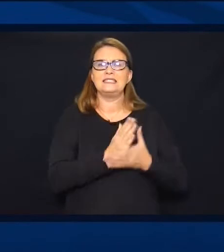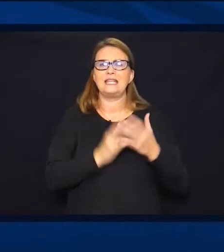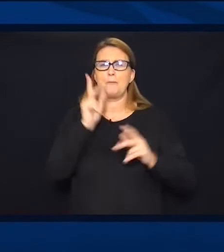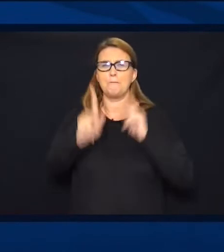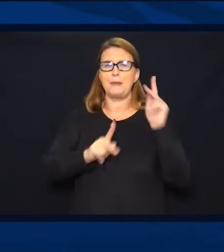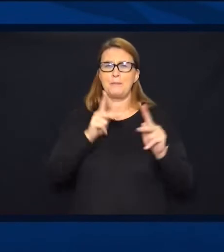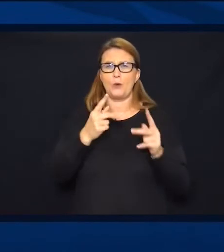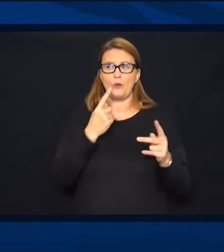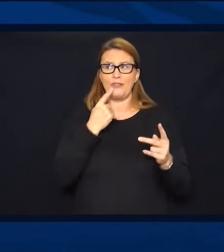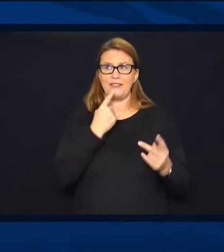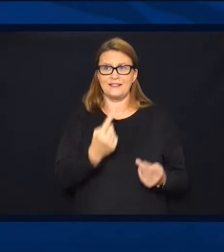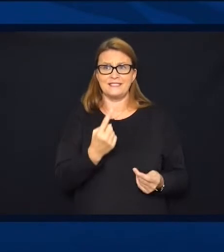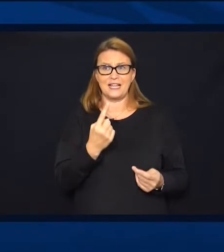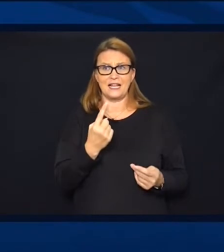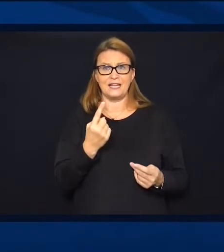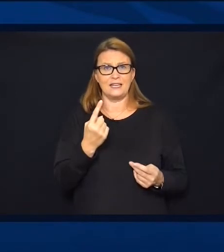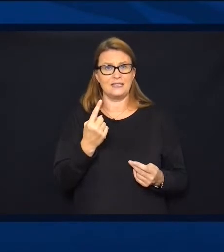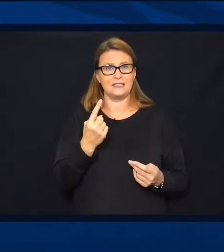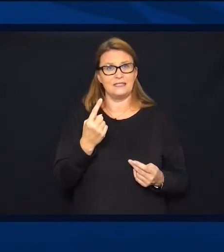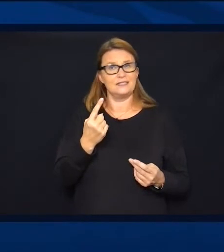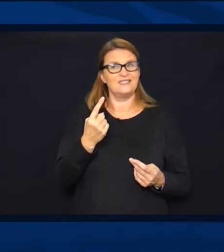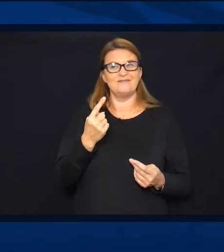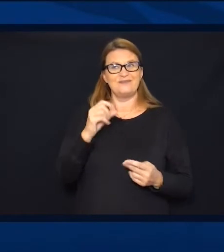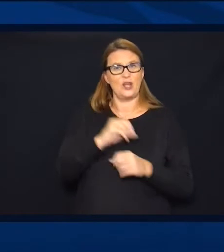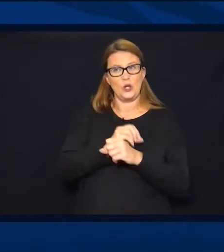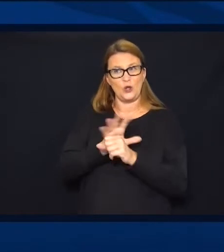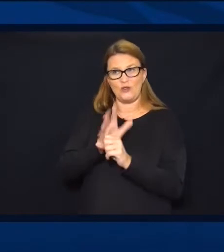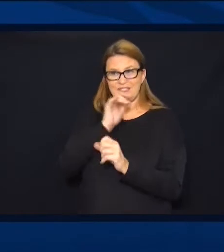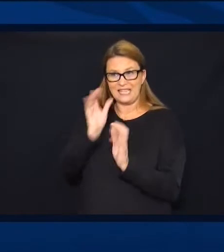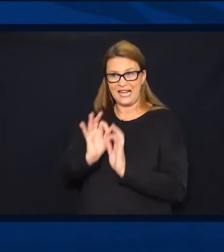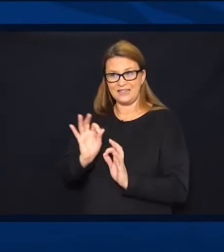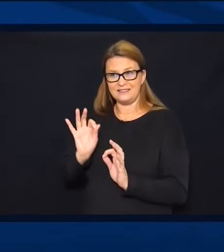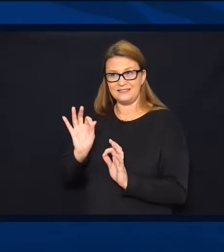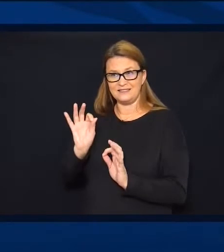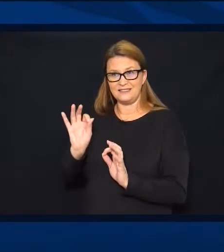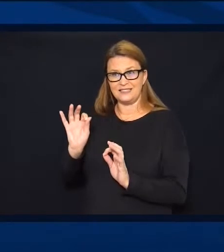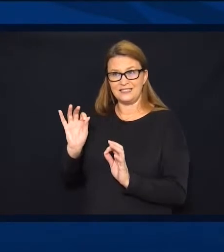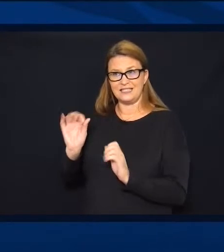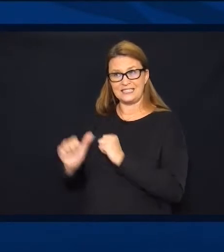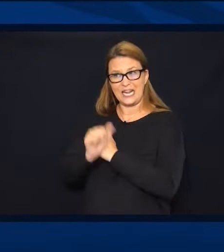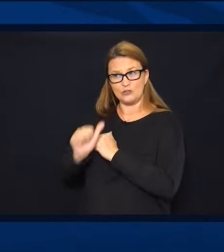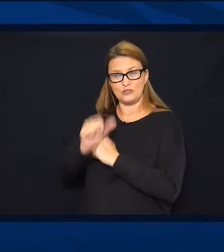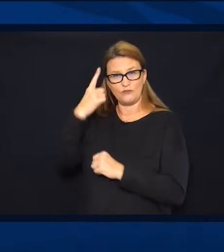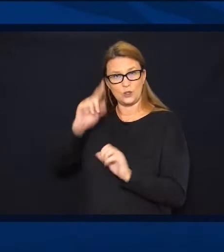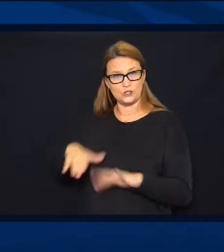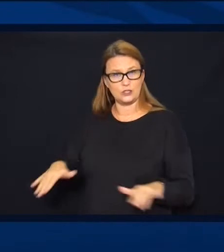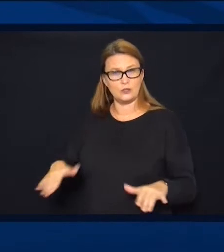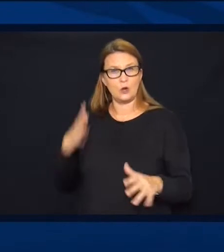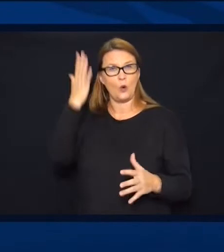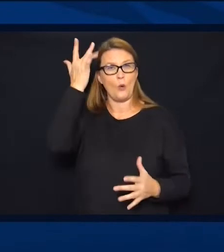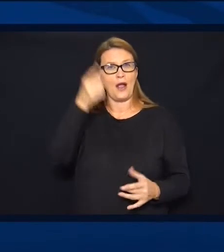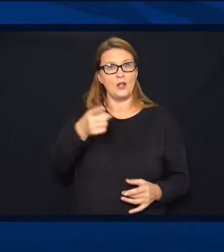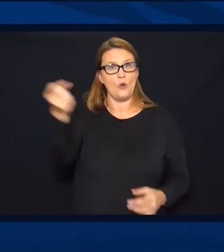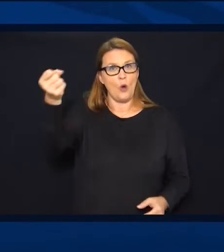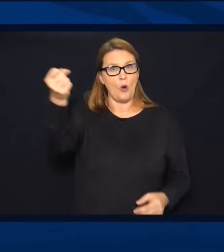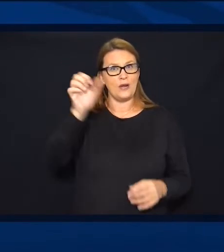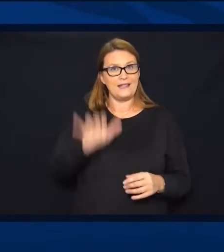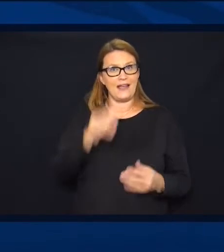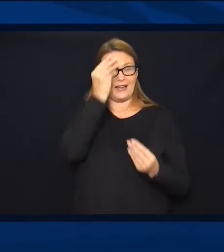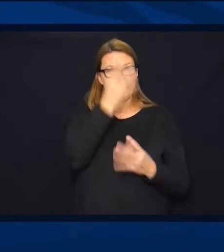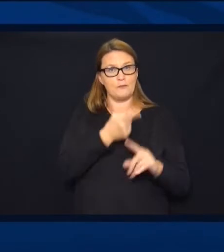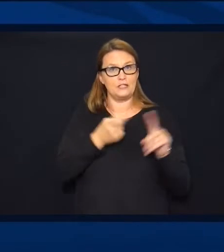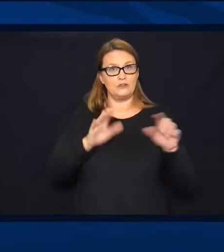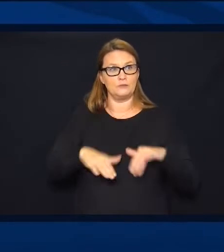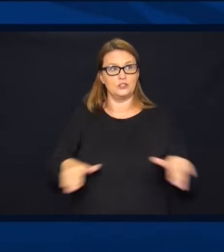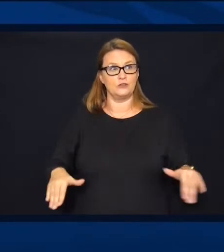that COVID isn't harmful to kids. So my question is, why are you withholding this information from West Virginians?